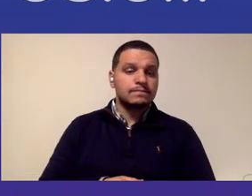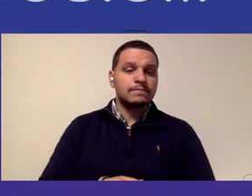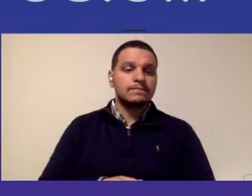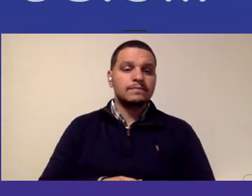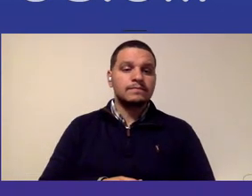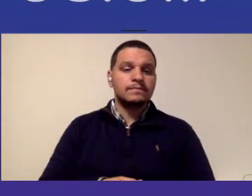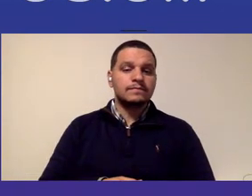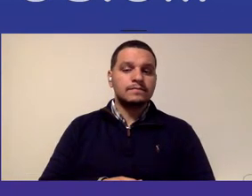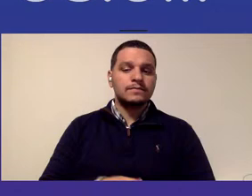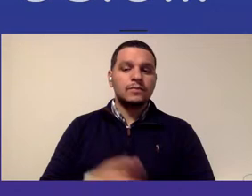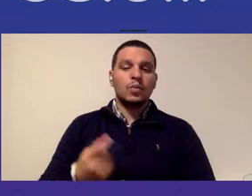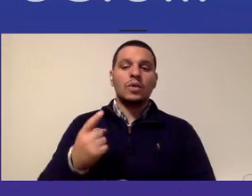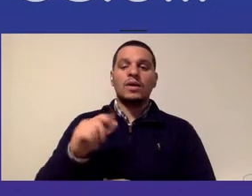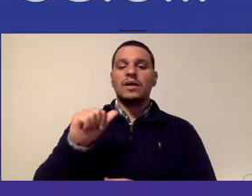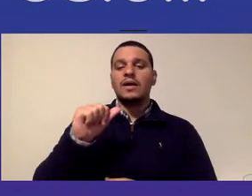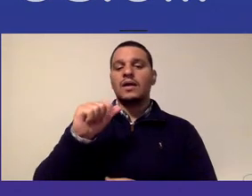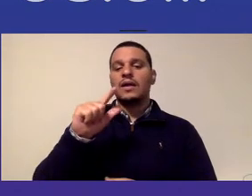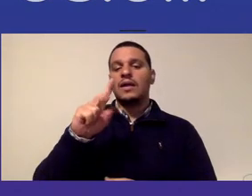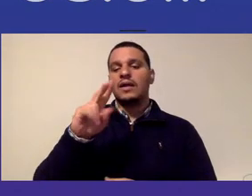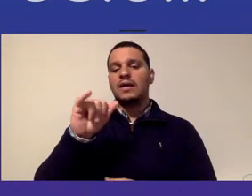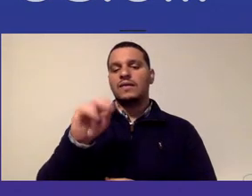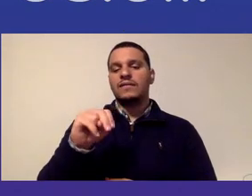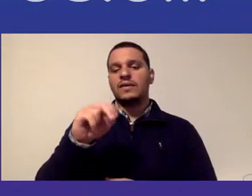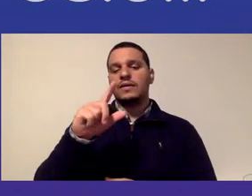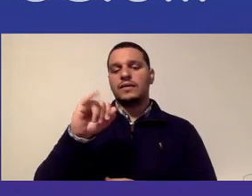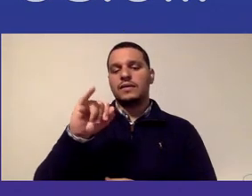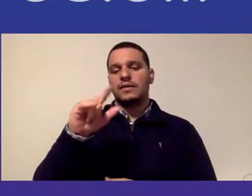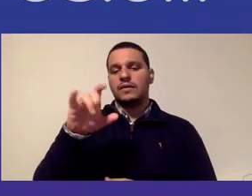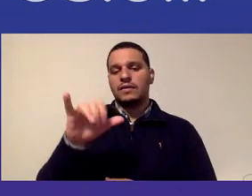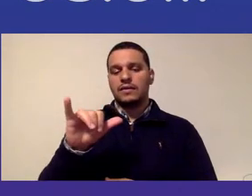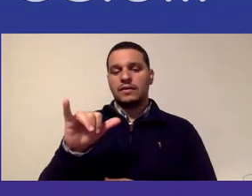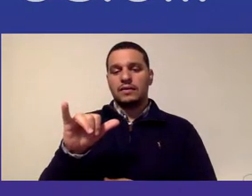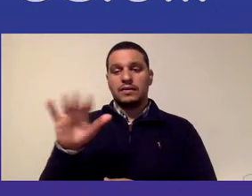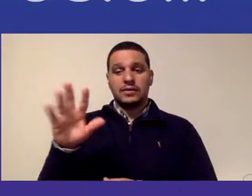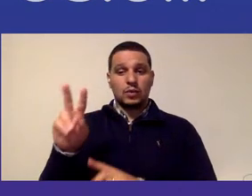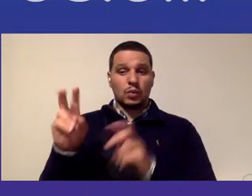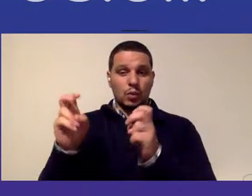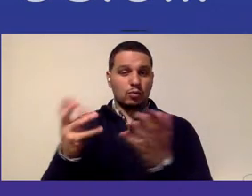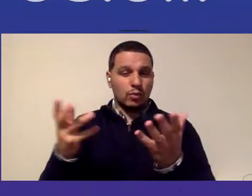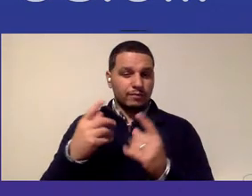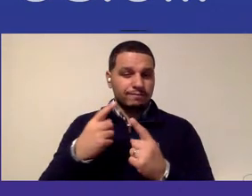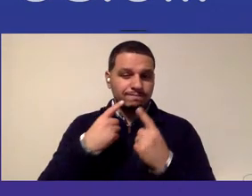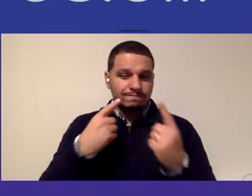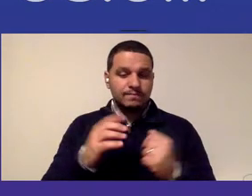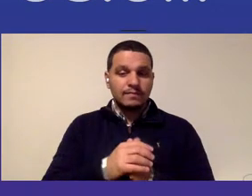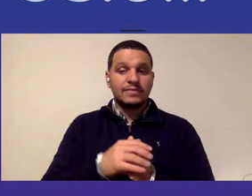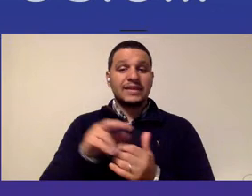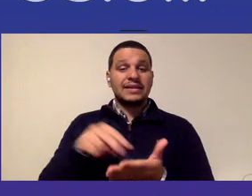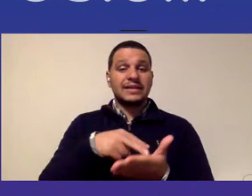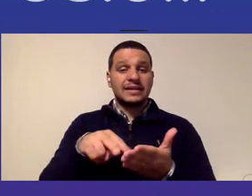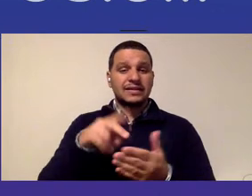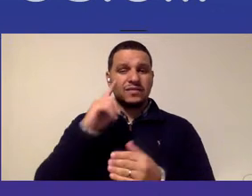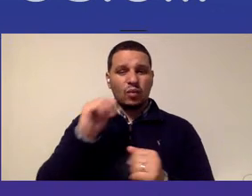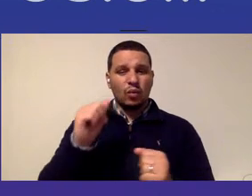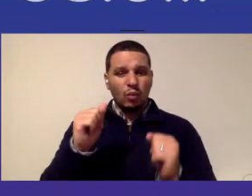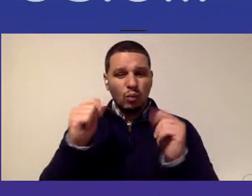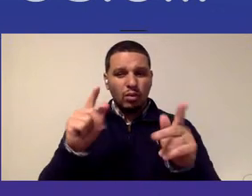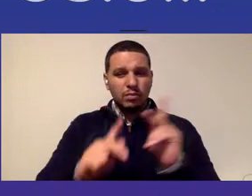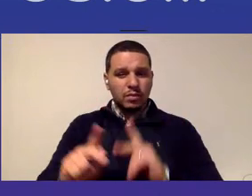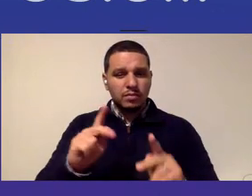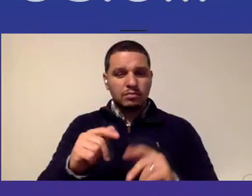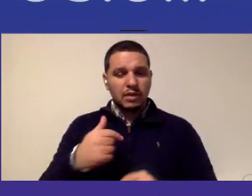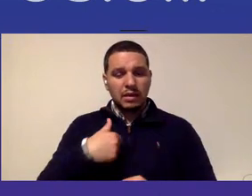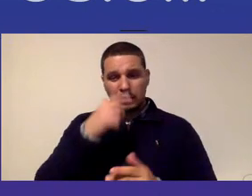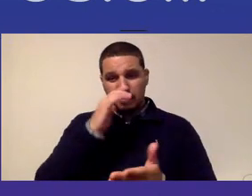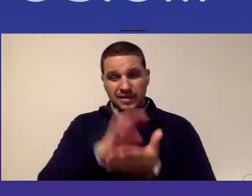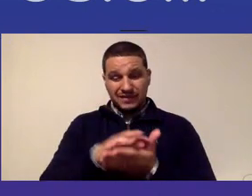One of Alvin Ailey's most often cited quotes is this, dance is for everybody. I believe that the